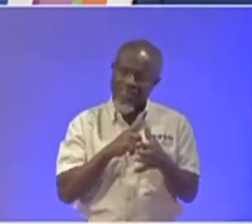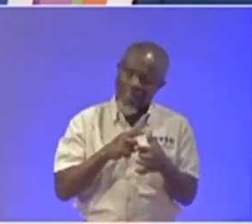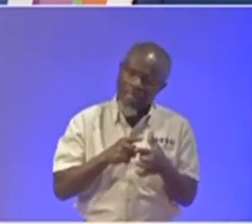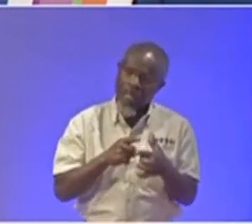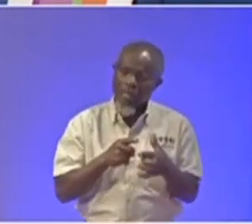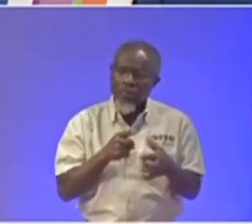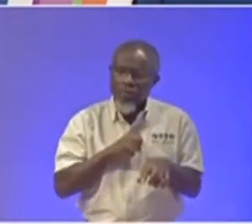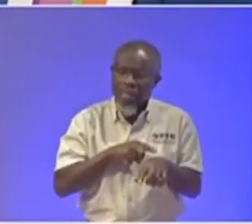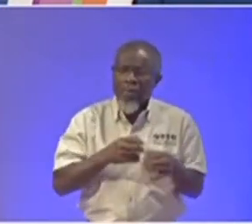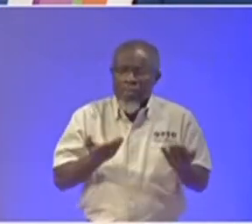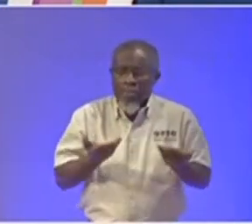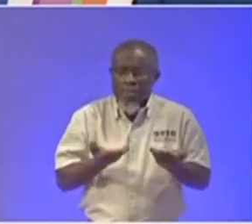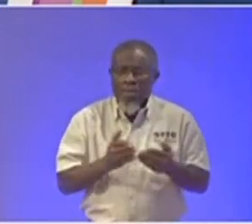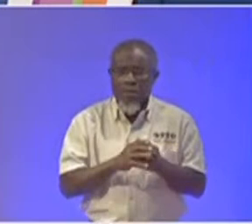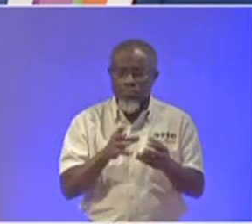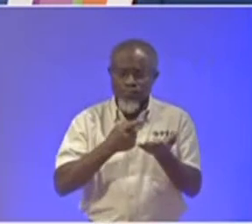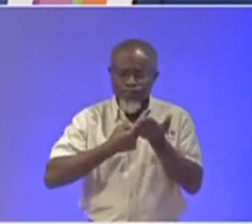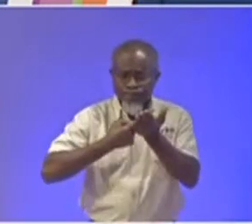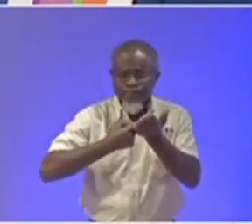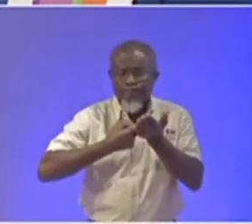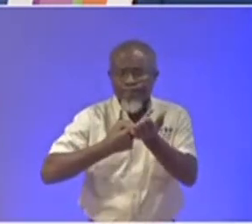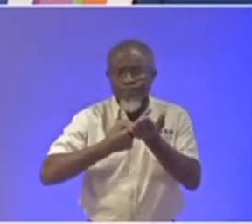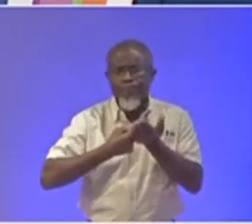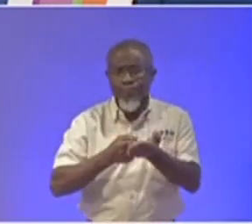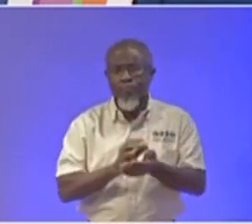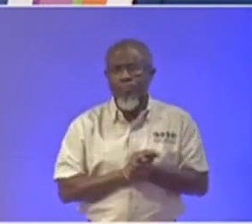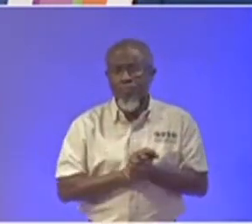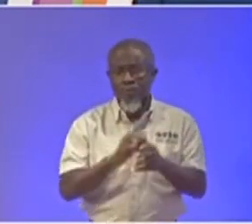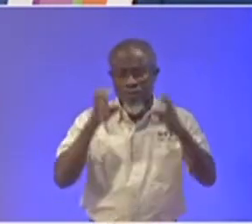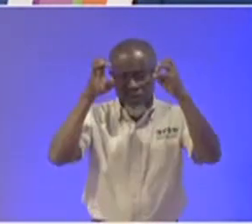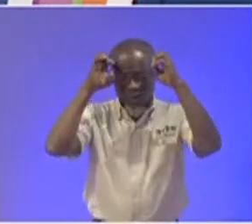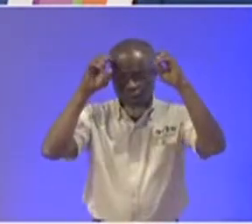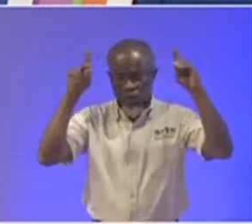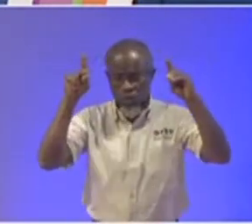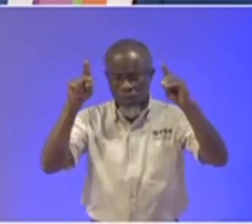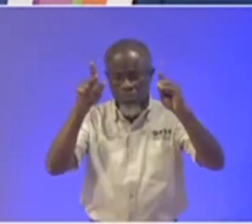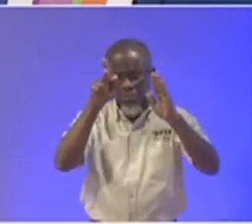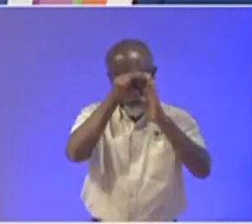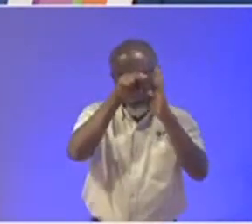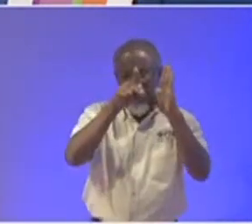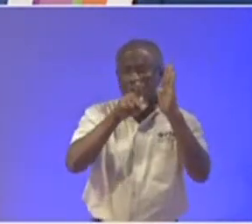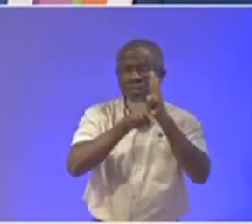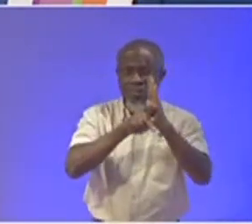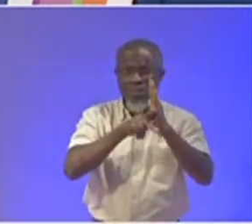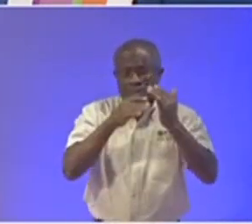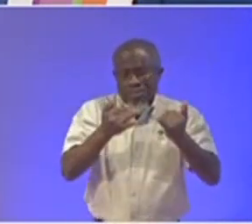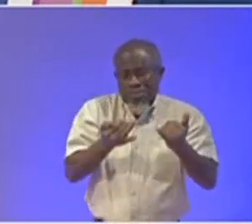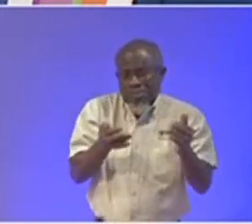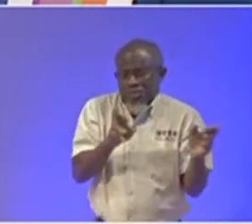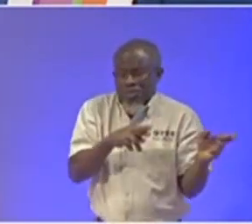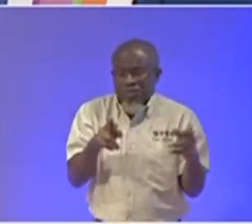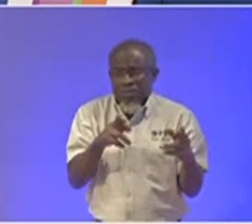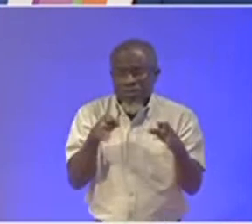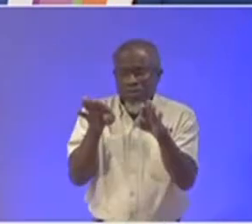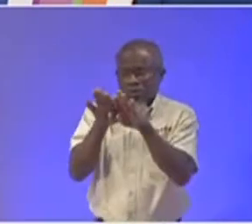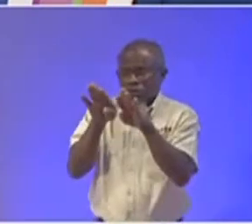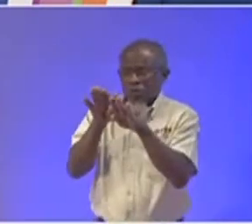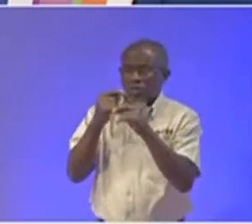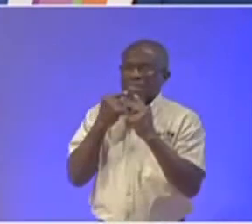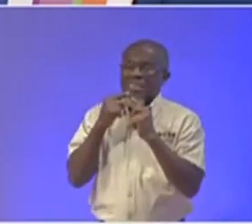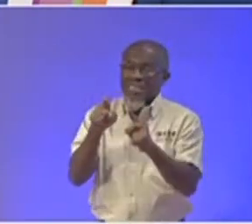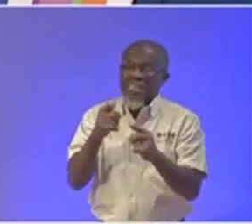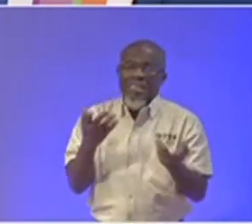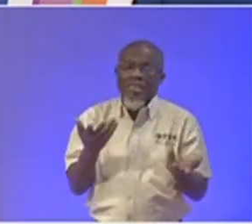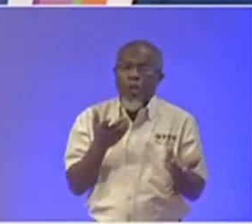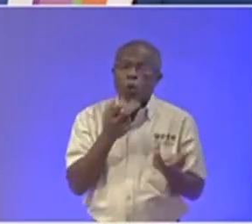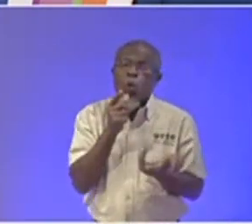Consultation on Education Policy, and it is time for closing statements. So I'm wondering,